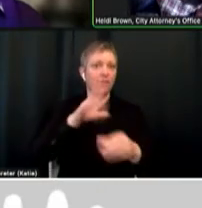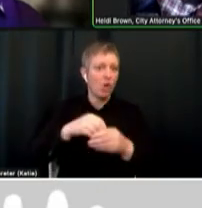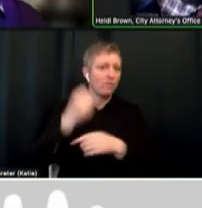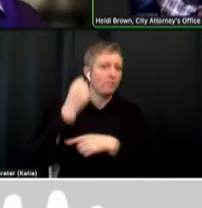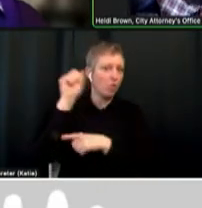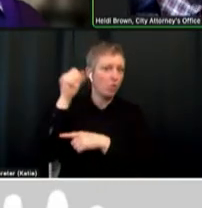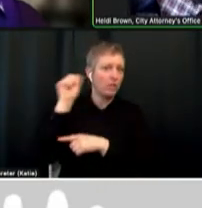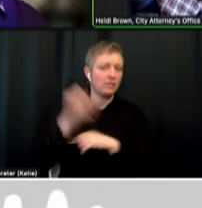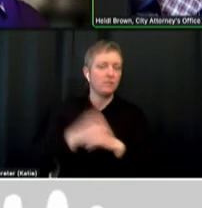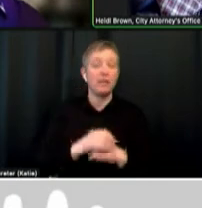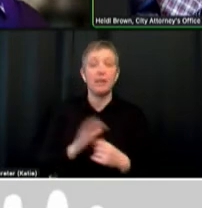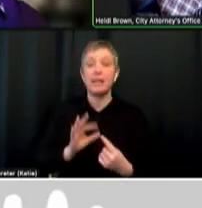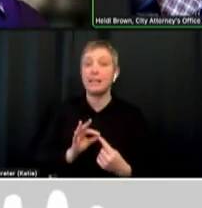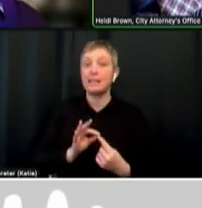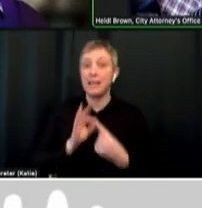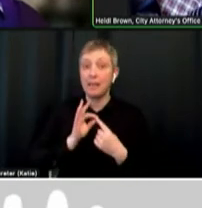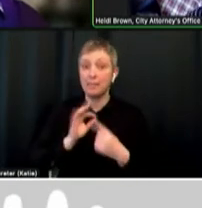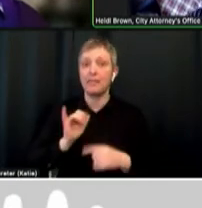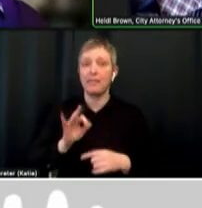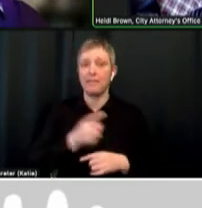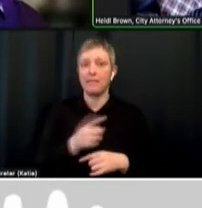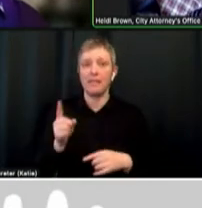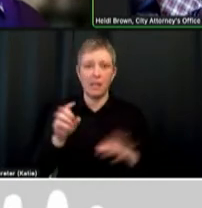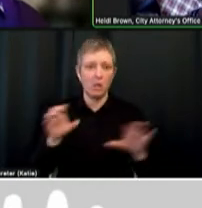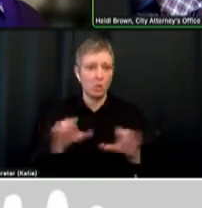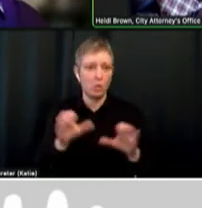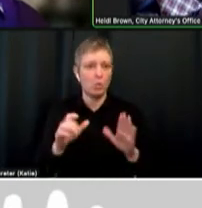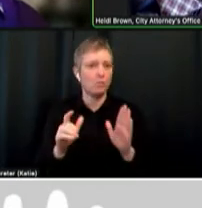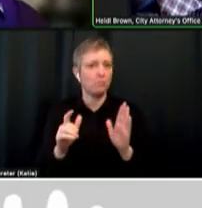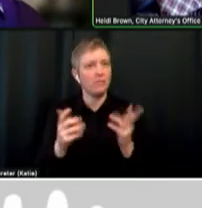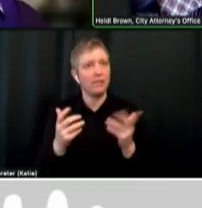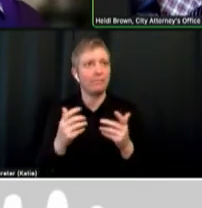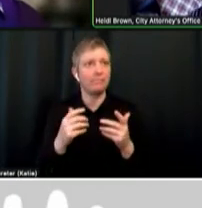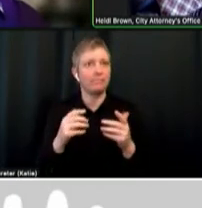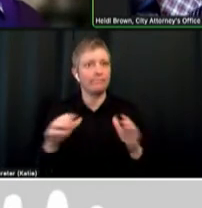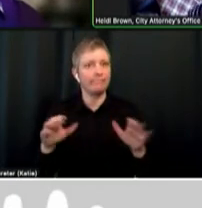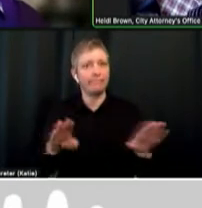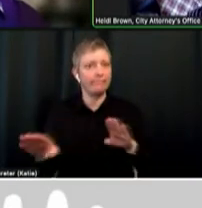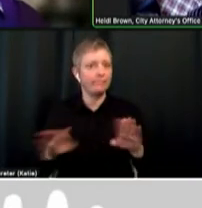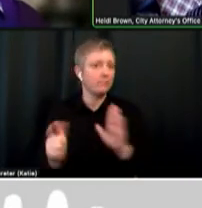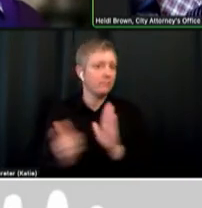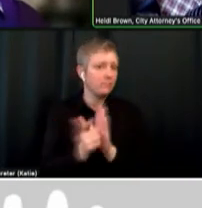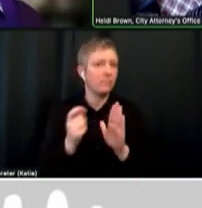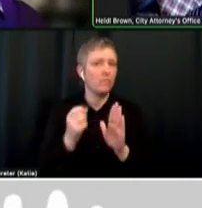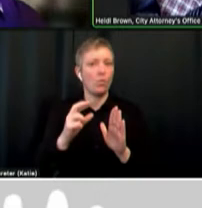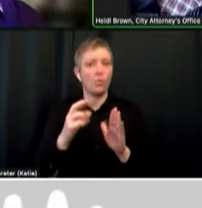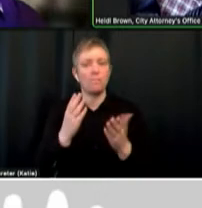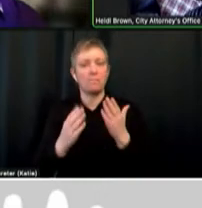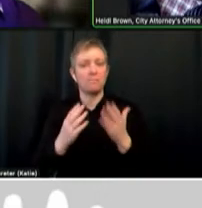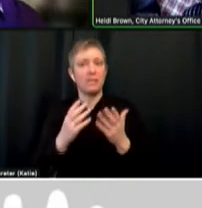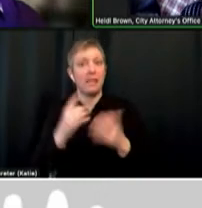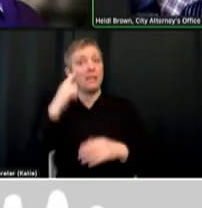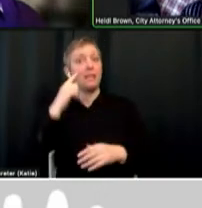they're committing a crime or there's reasonable suspicion or probable cause to believe a crime has occurred. And so